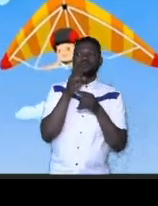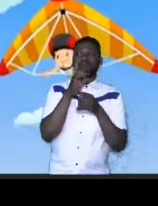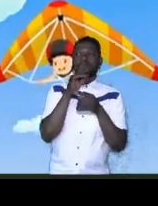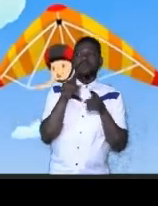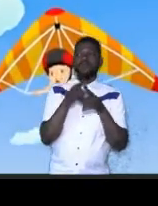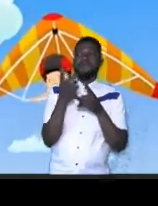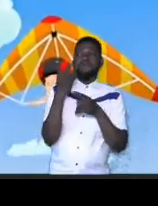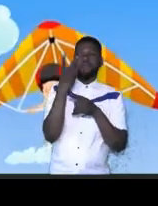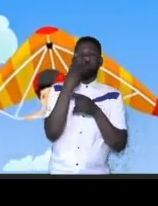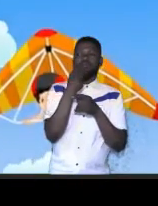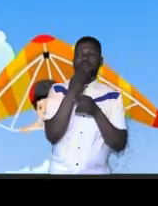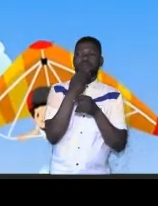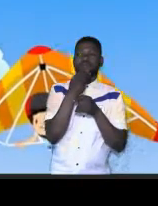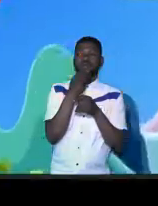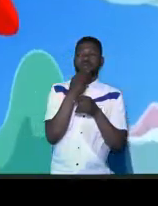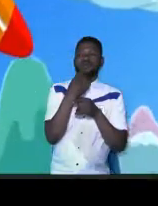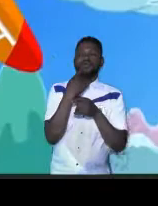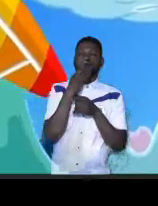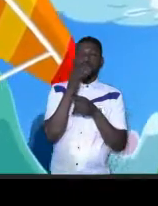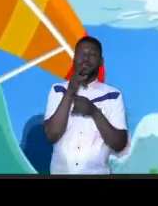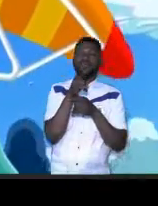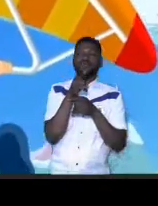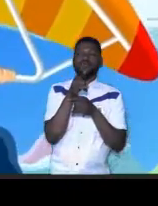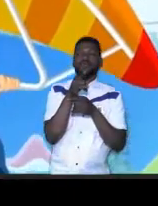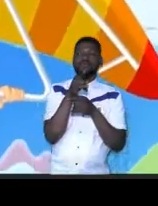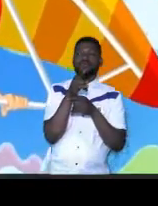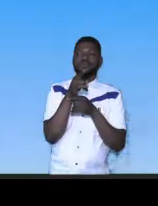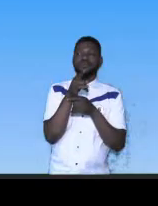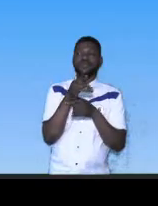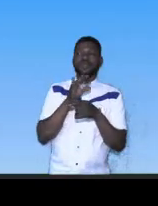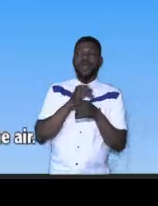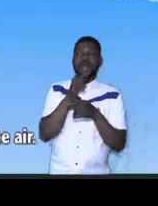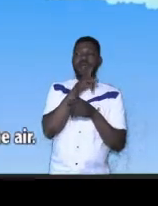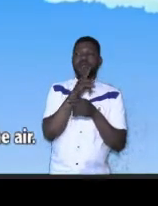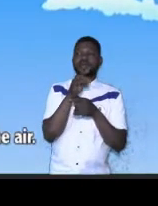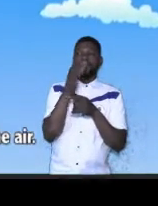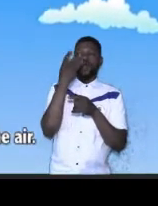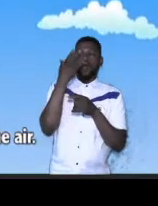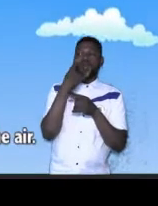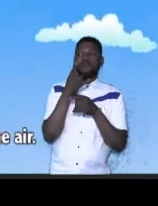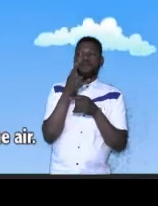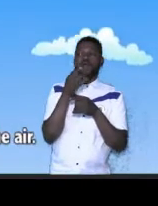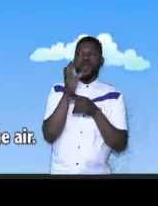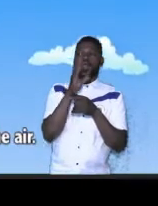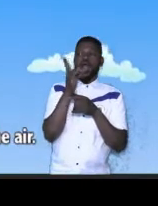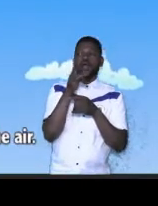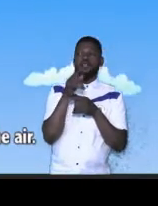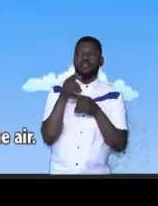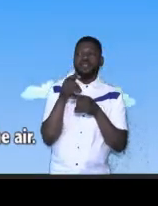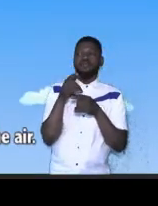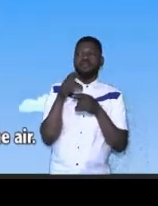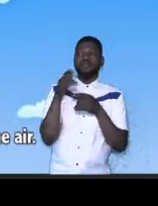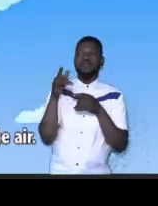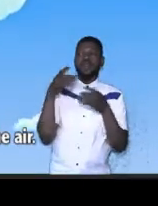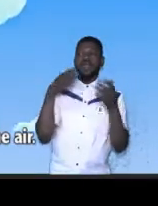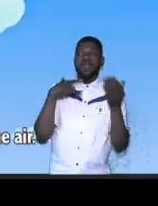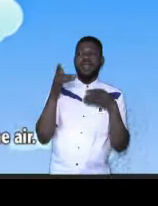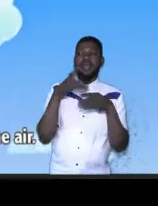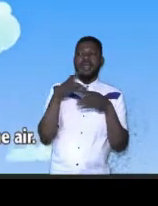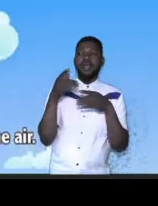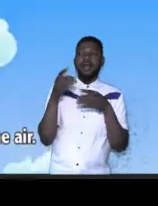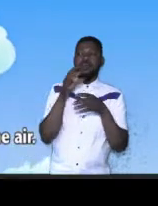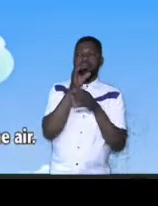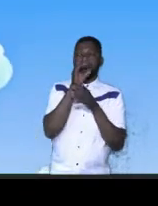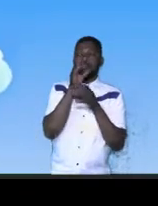Wow, you're so beautiful. Who are you? I am a colorful hot air balloon. I